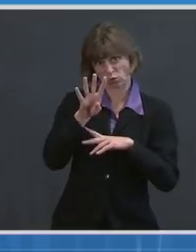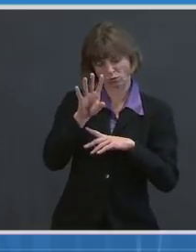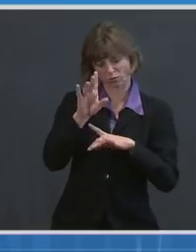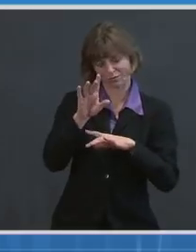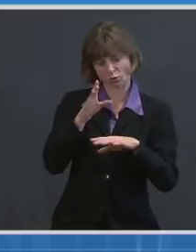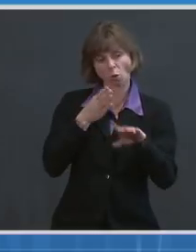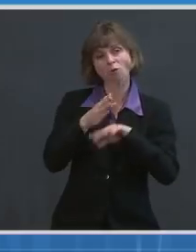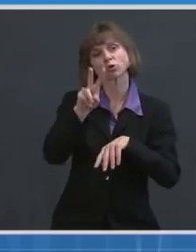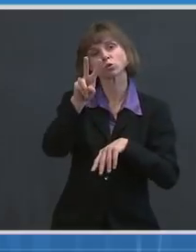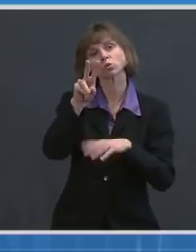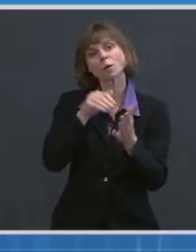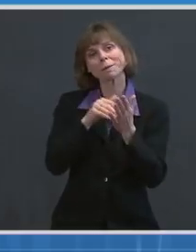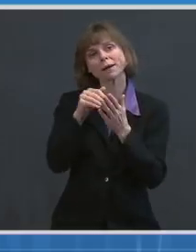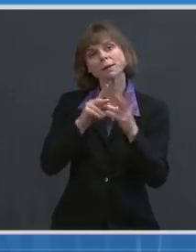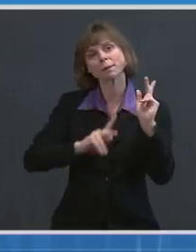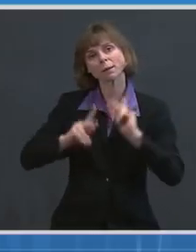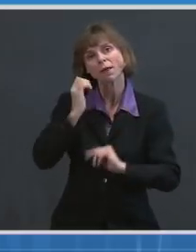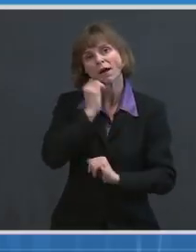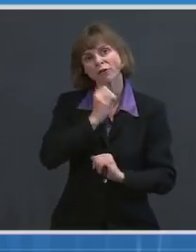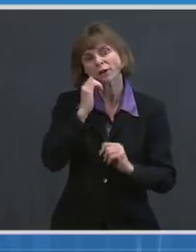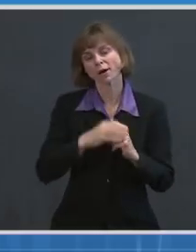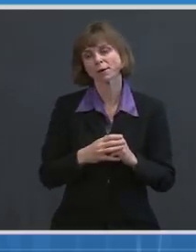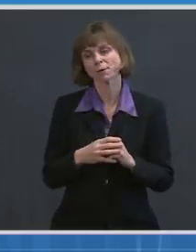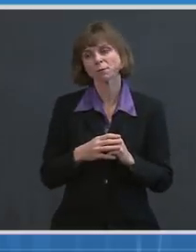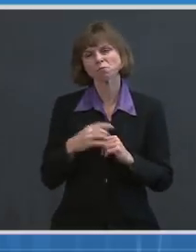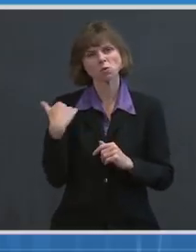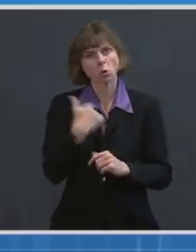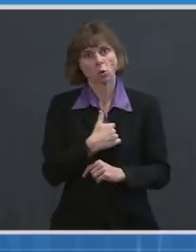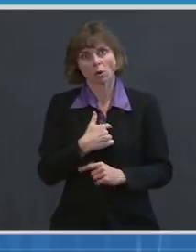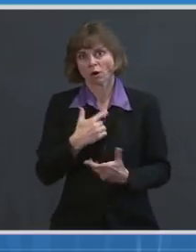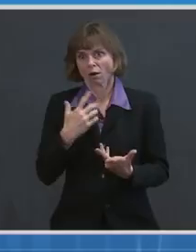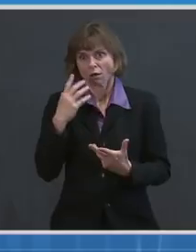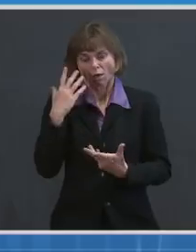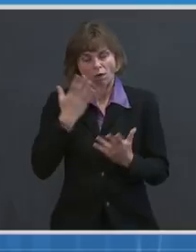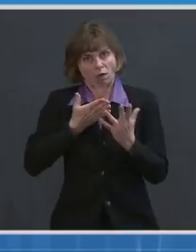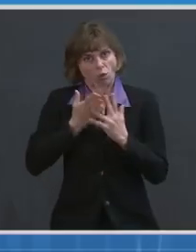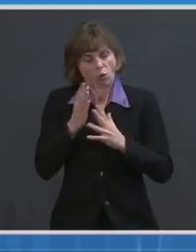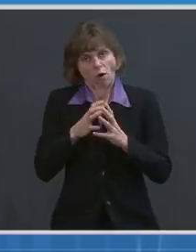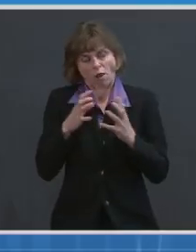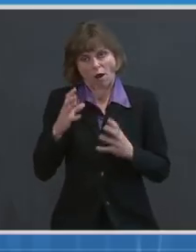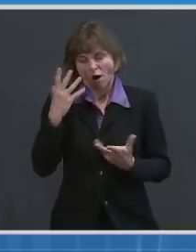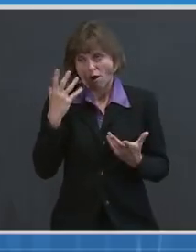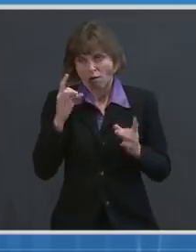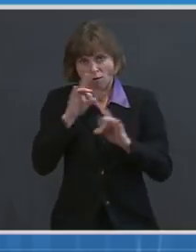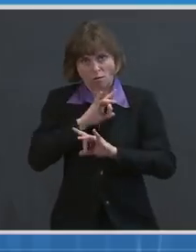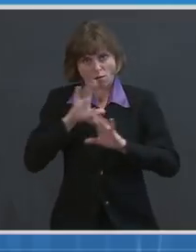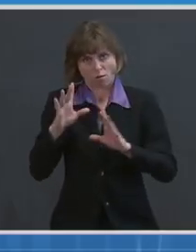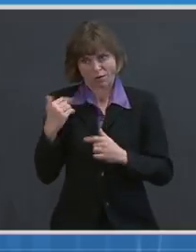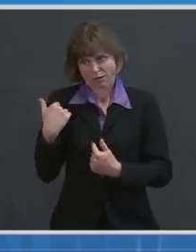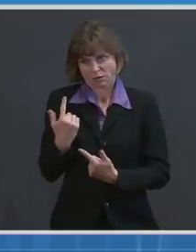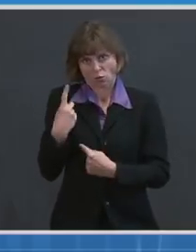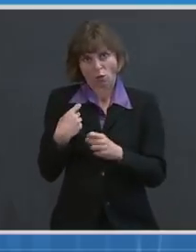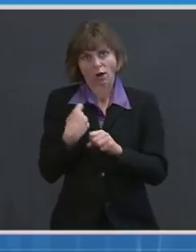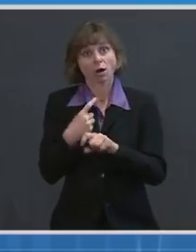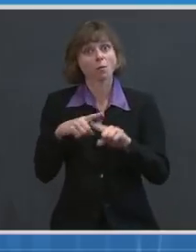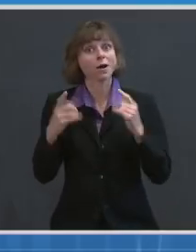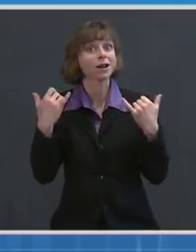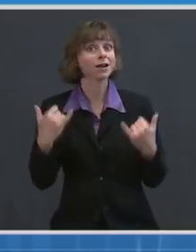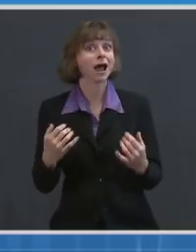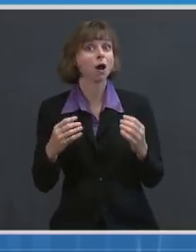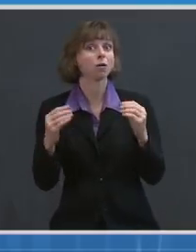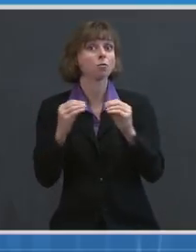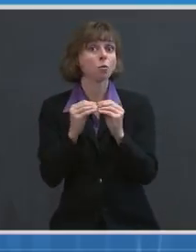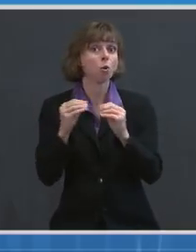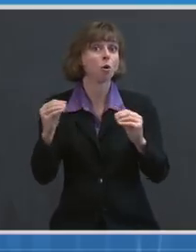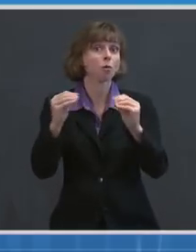day. We've been through a lot this past year, and with more and more people getting vaccinated each day, we are starting to turn a